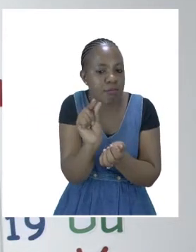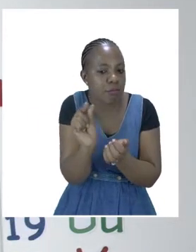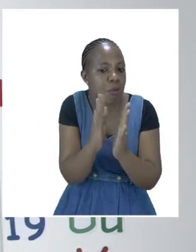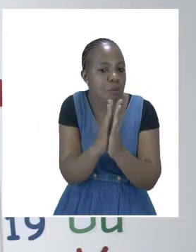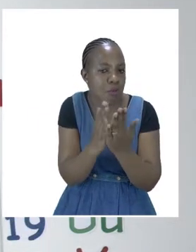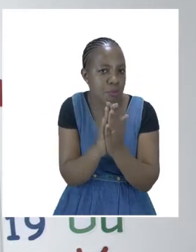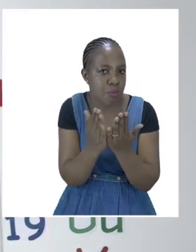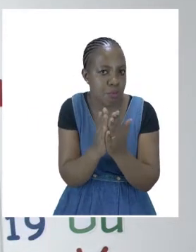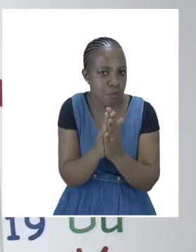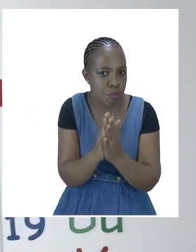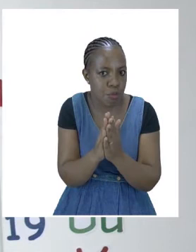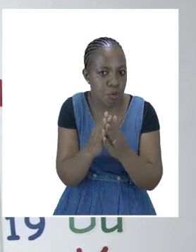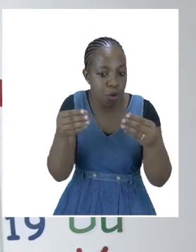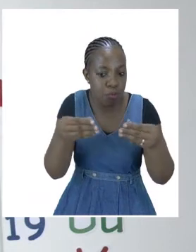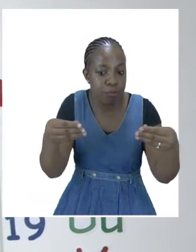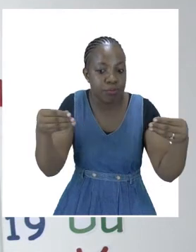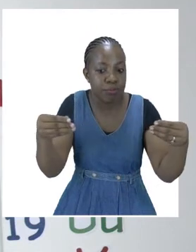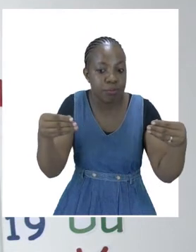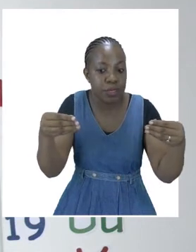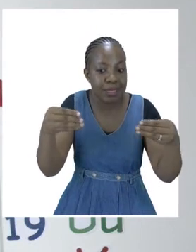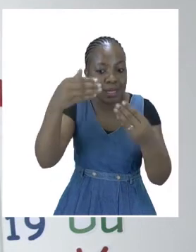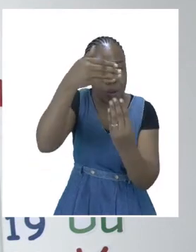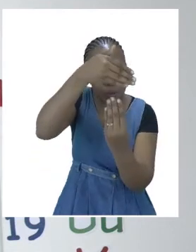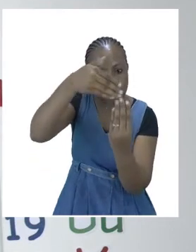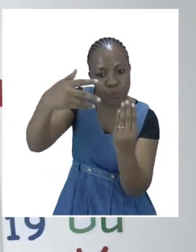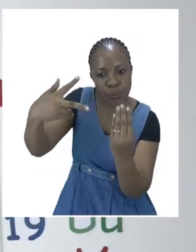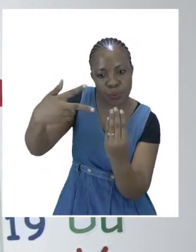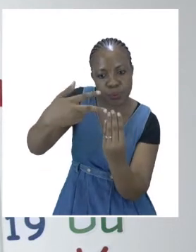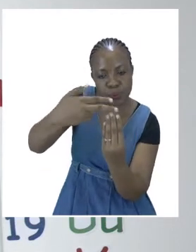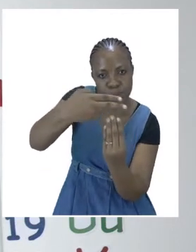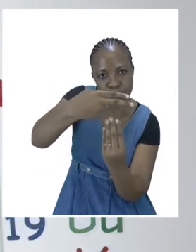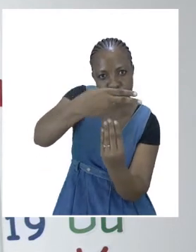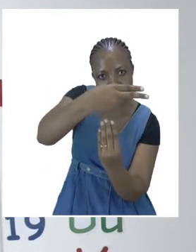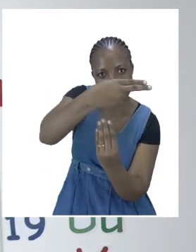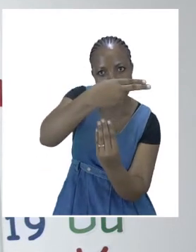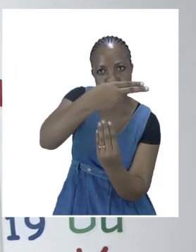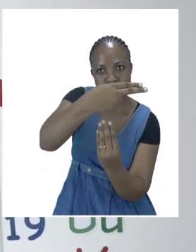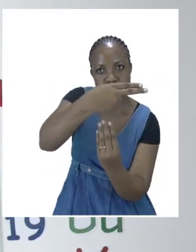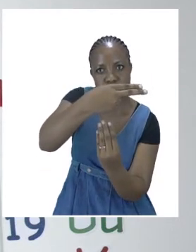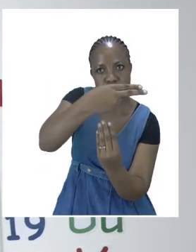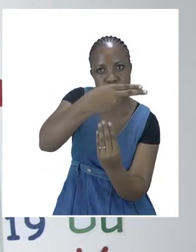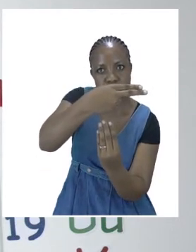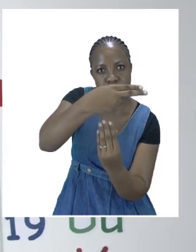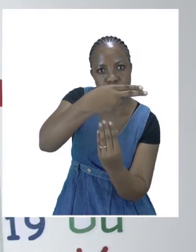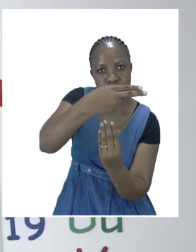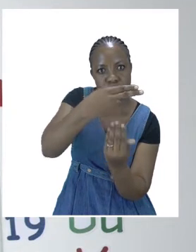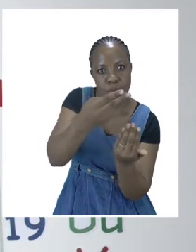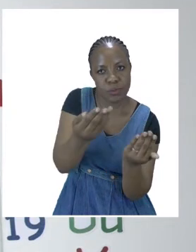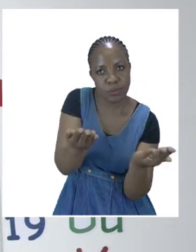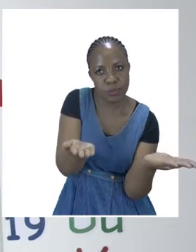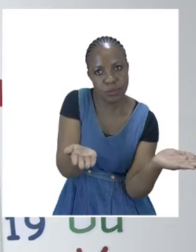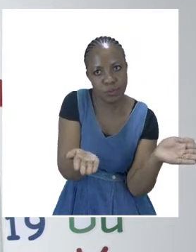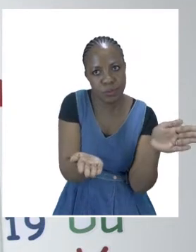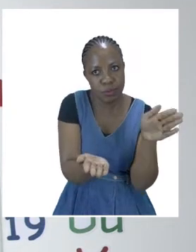booklet. Please cut the top of the lesson booklet with a pair of scissors and fold